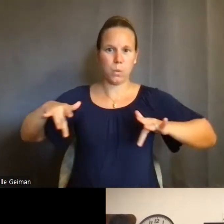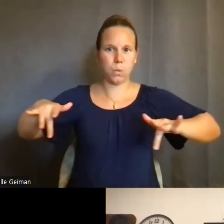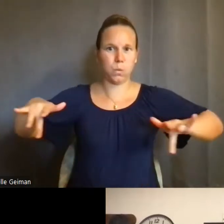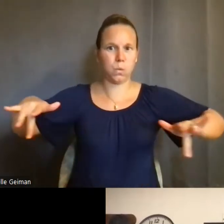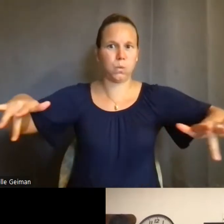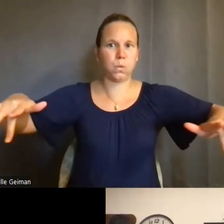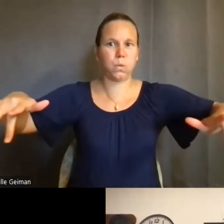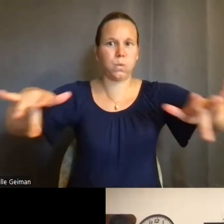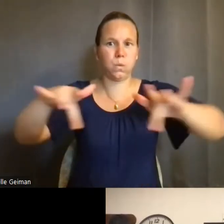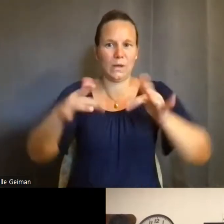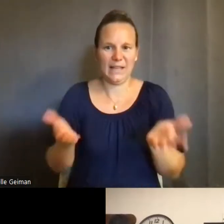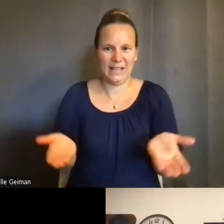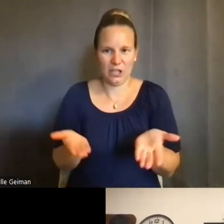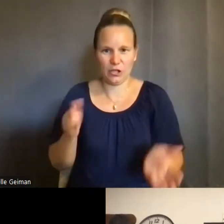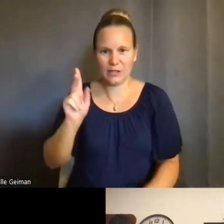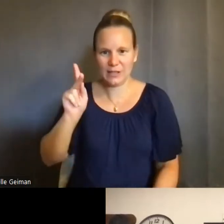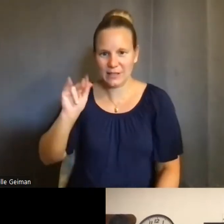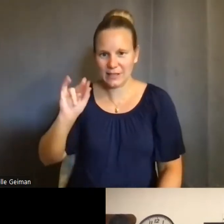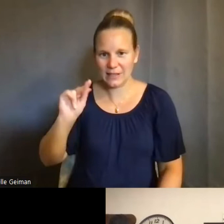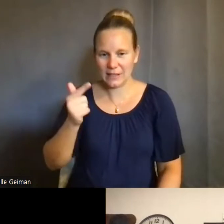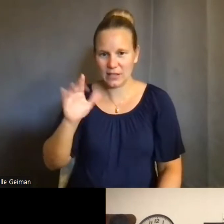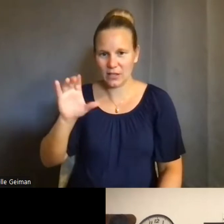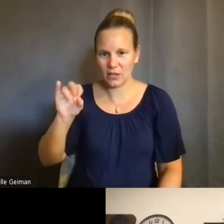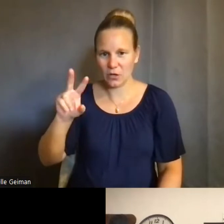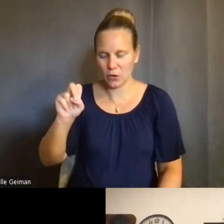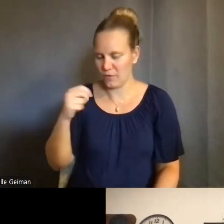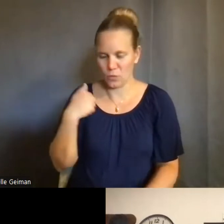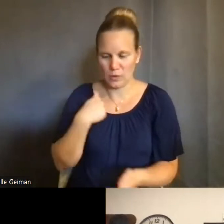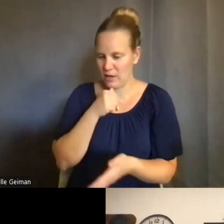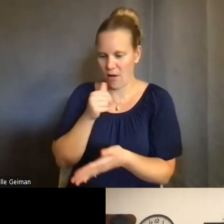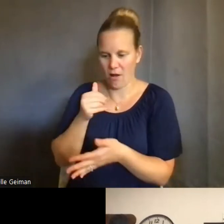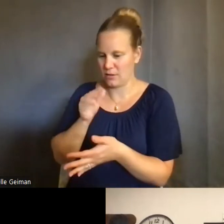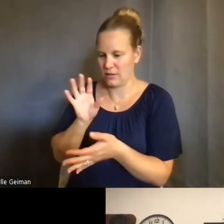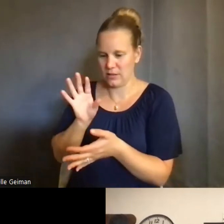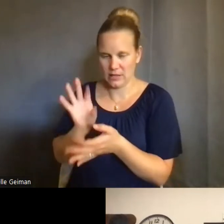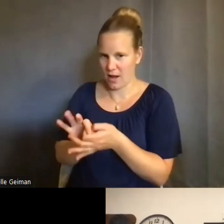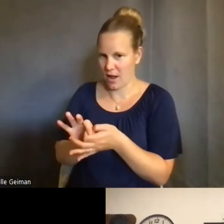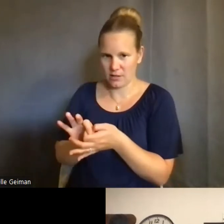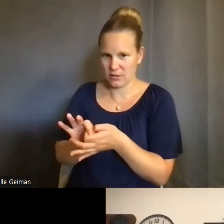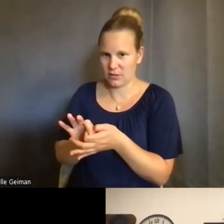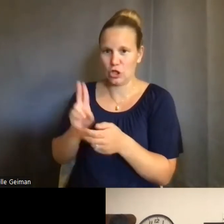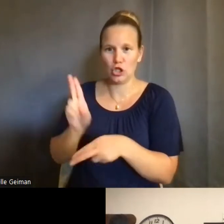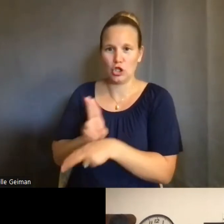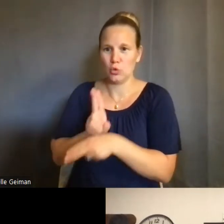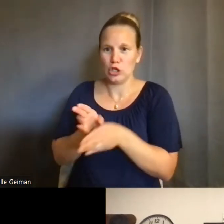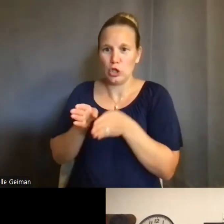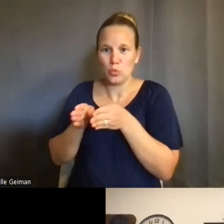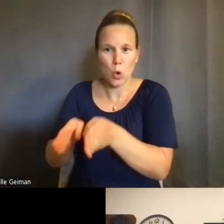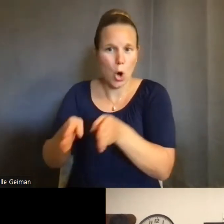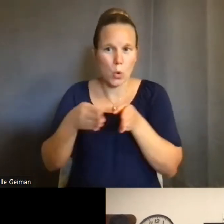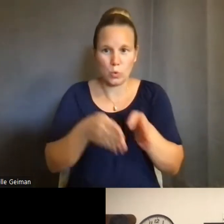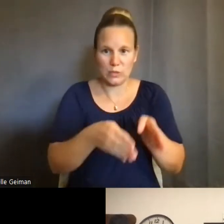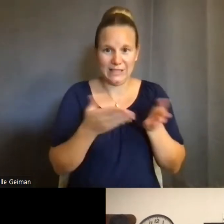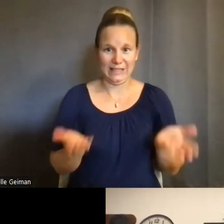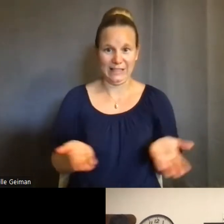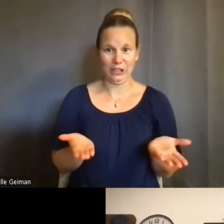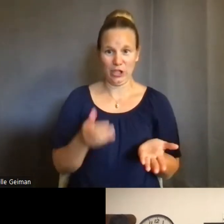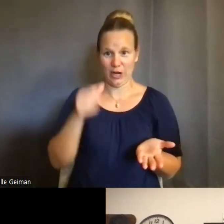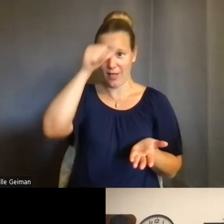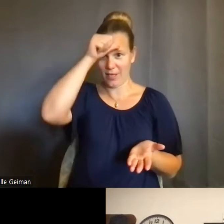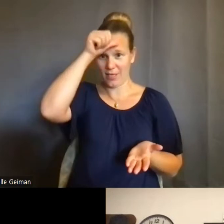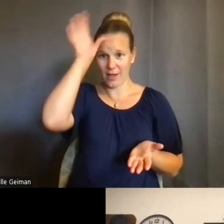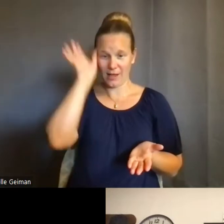Cove, we're not connected to any other communities via the road system. So in Alaska, we have